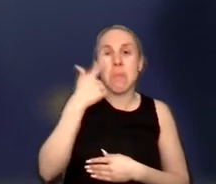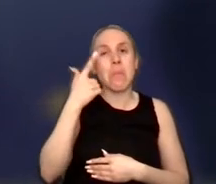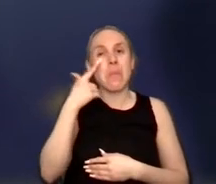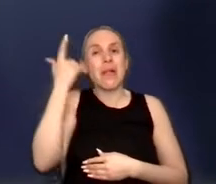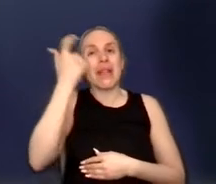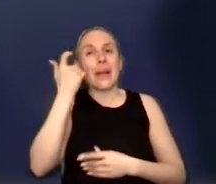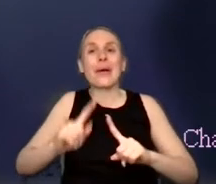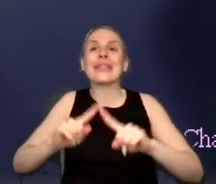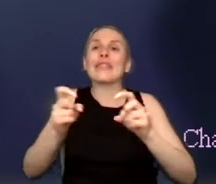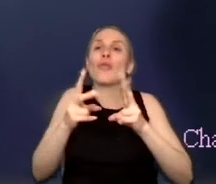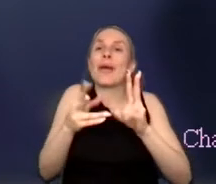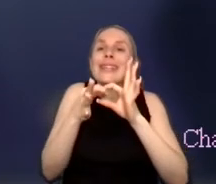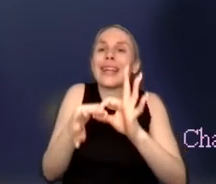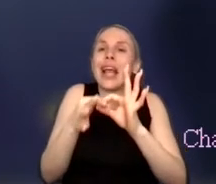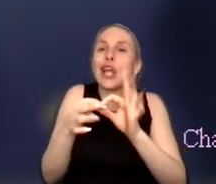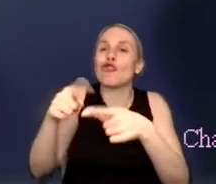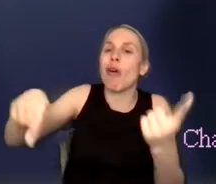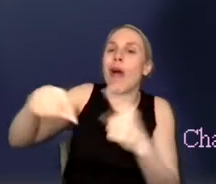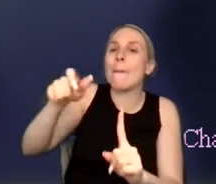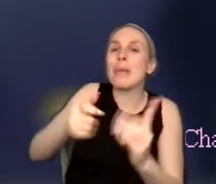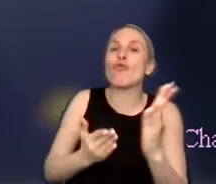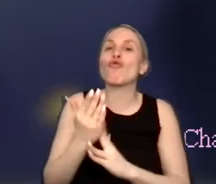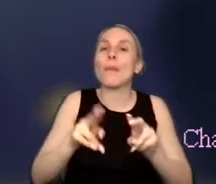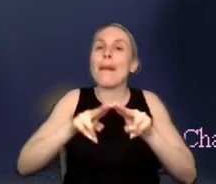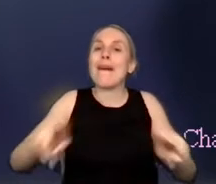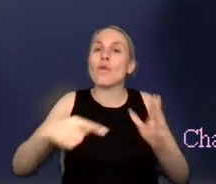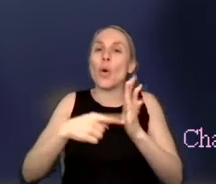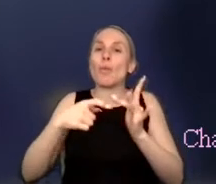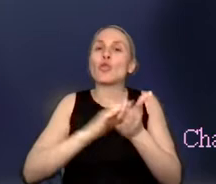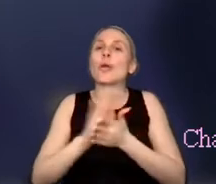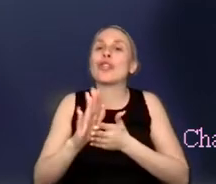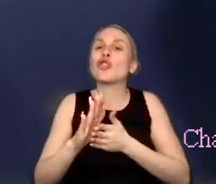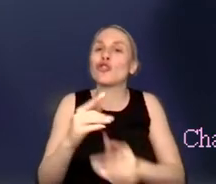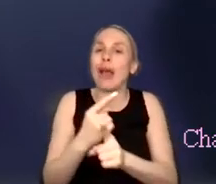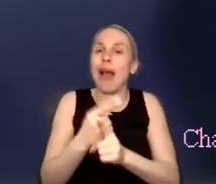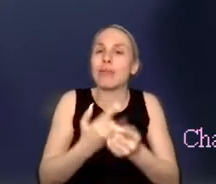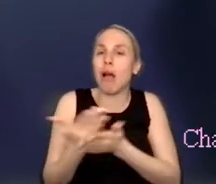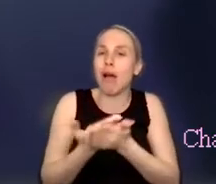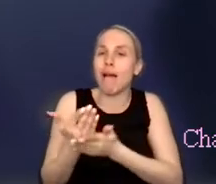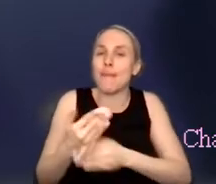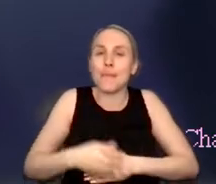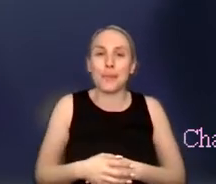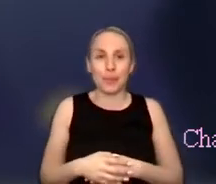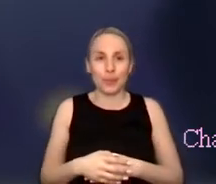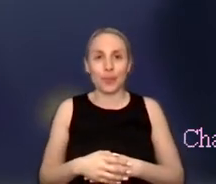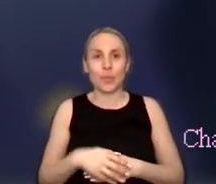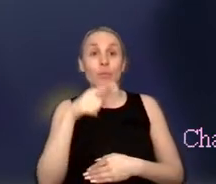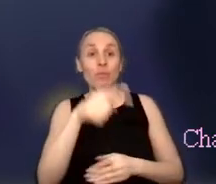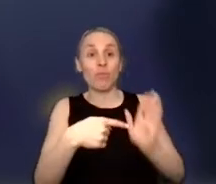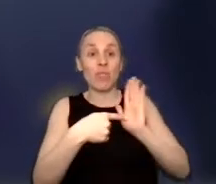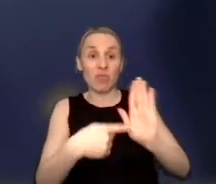Yeah. Milieu Hive. Right. Show me the context in which your tool is situated.